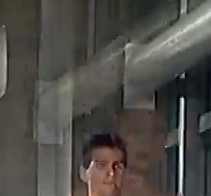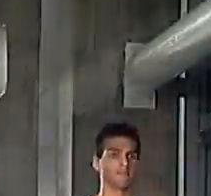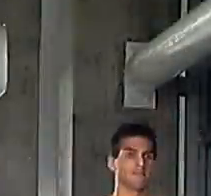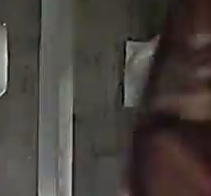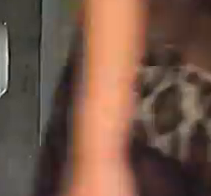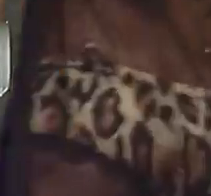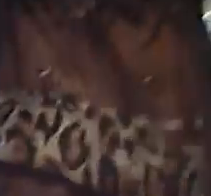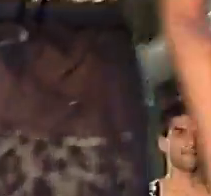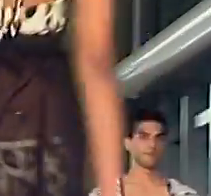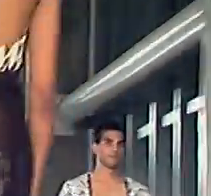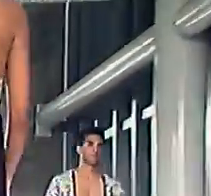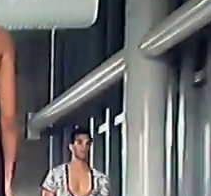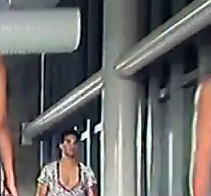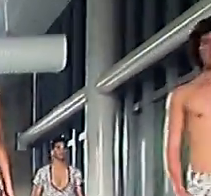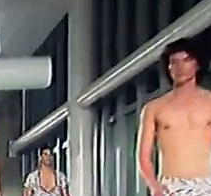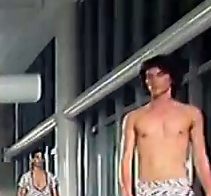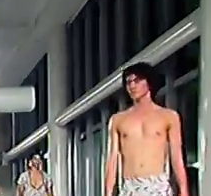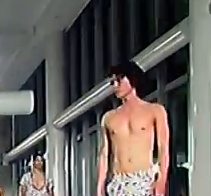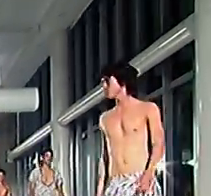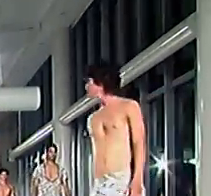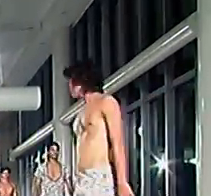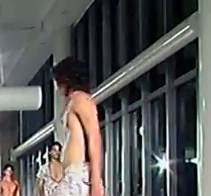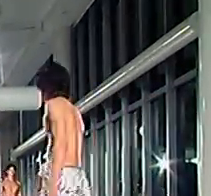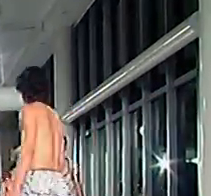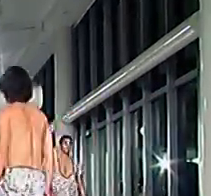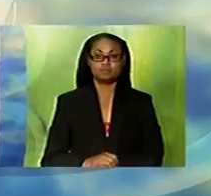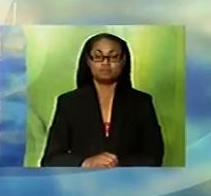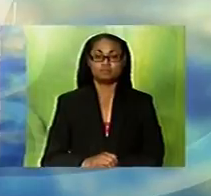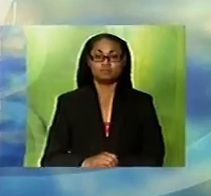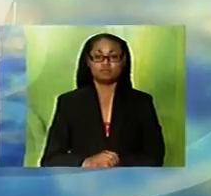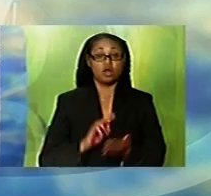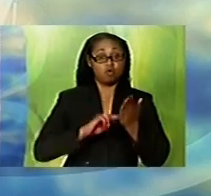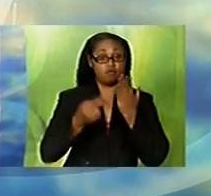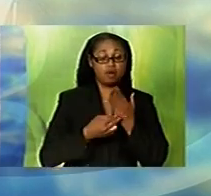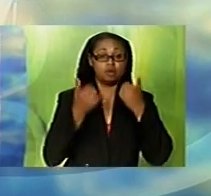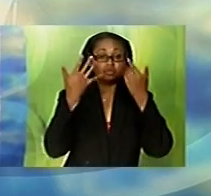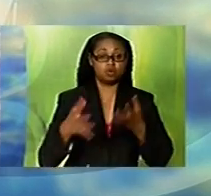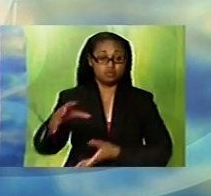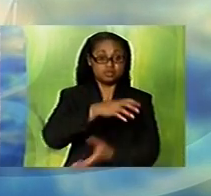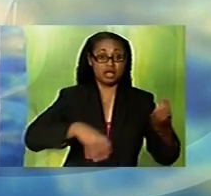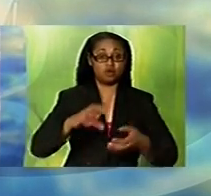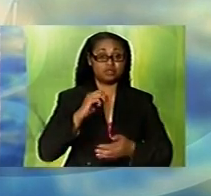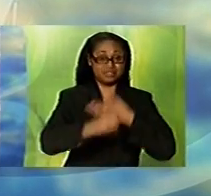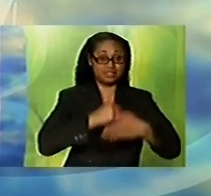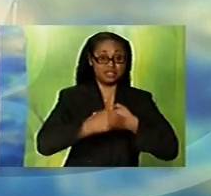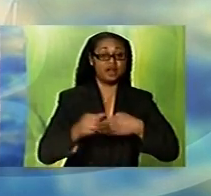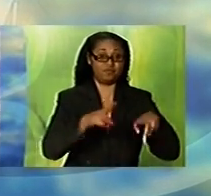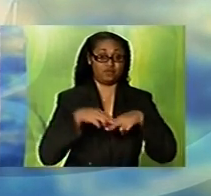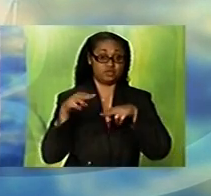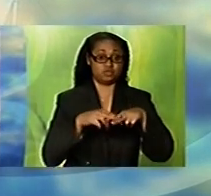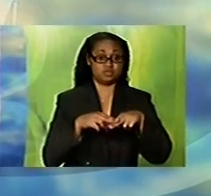and designs, which sets it a cut above the rest. November marks the beginning of cyclone season for